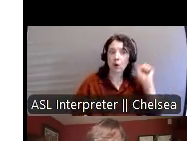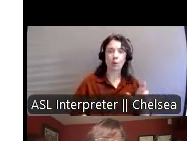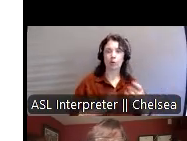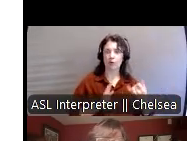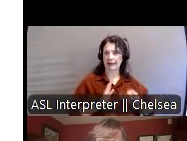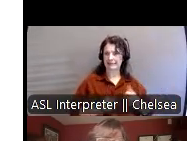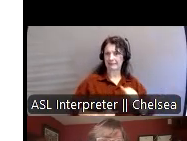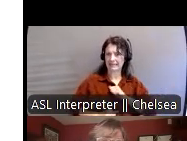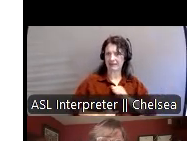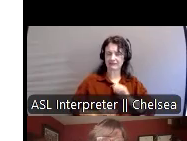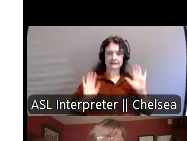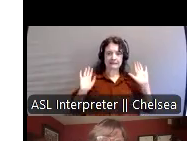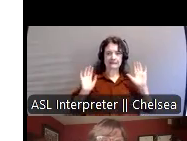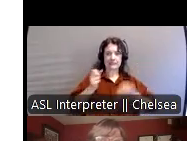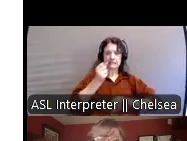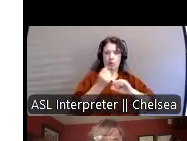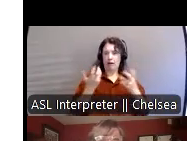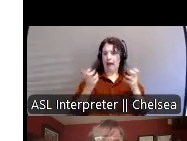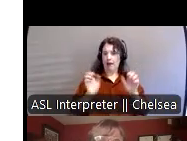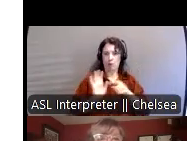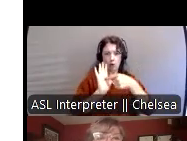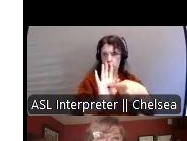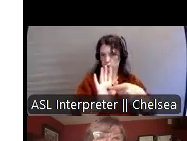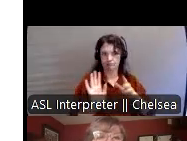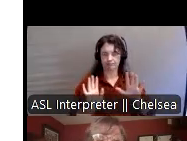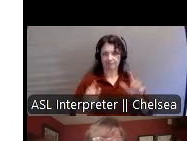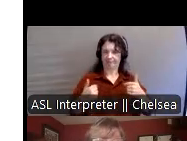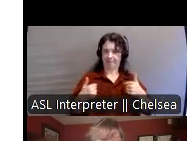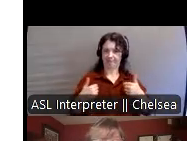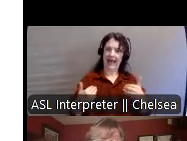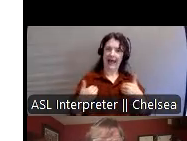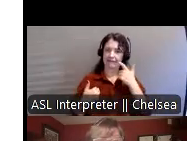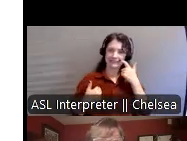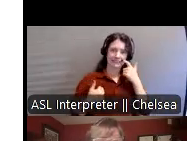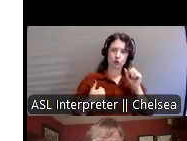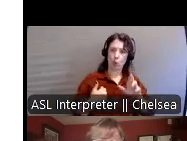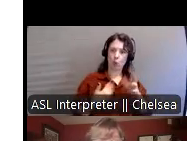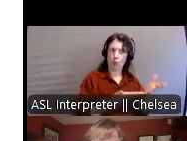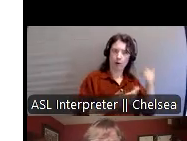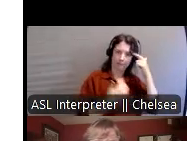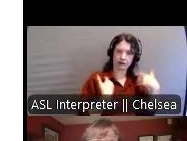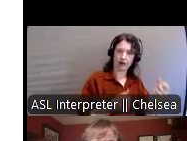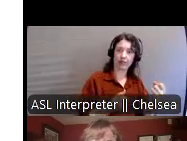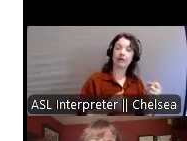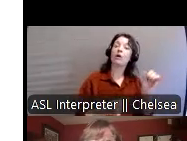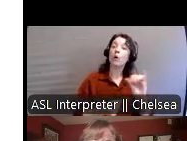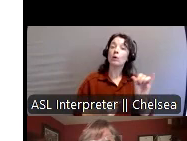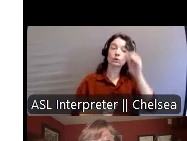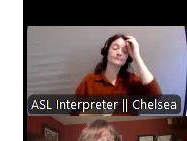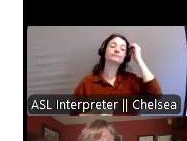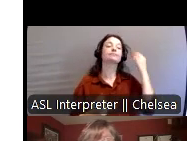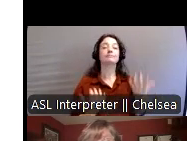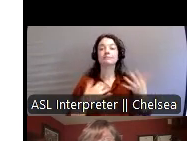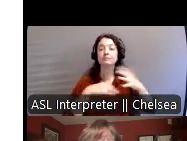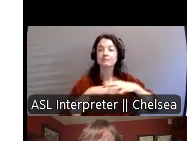appropriate supports. Which leads us to pathways to prevention and support. Integrated services, protective supports,